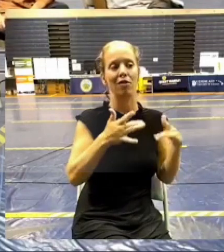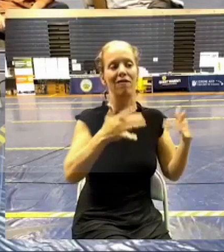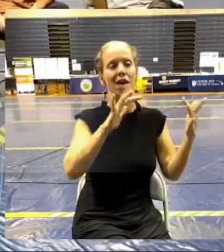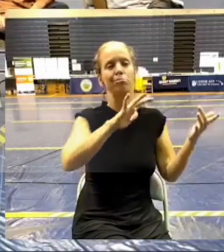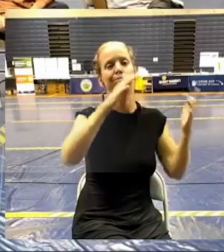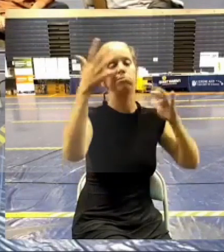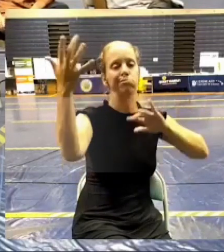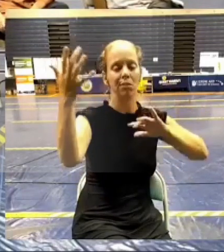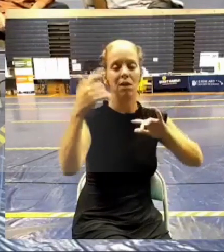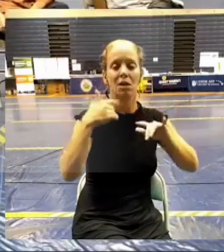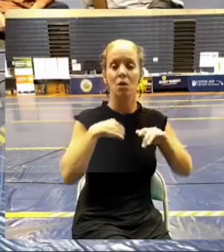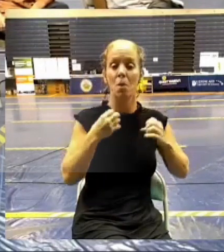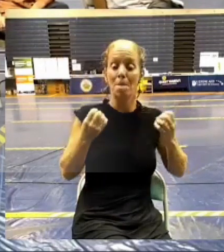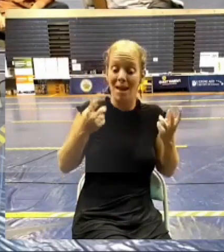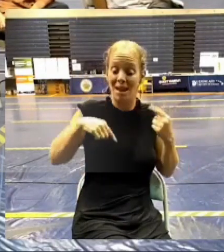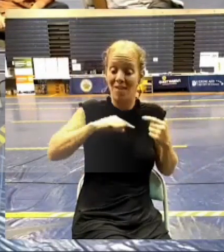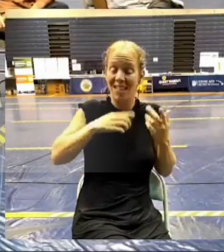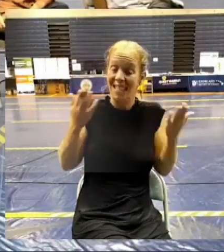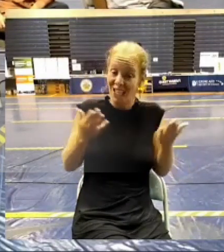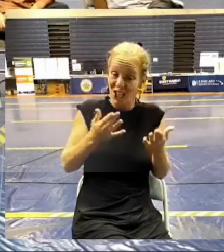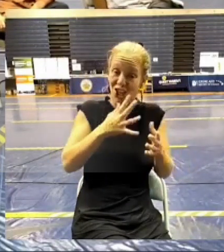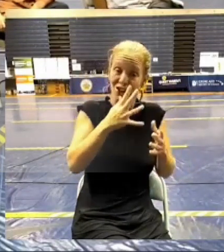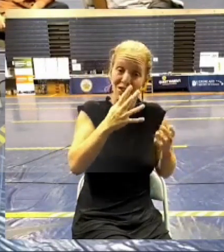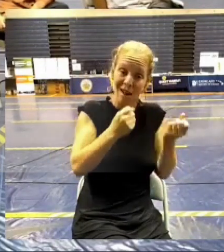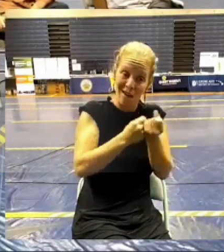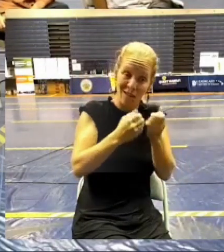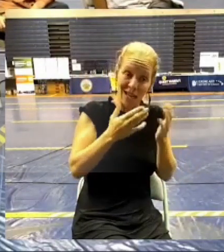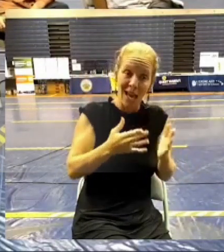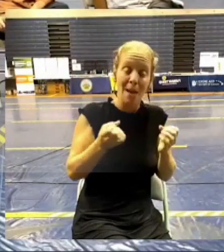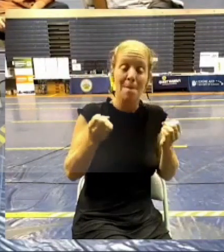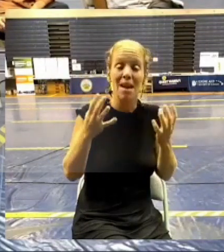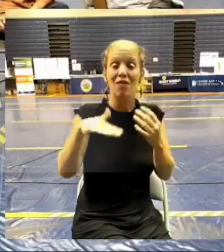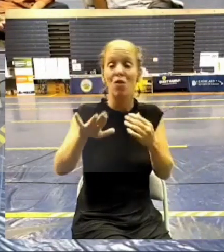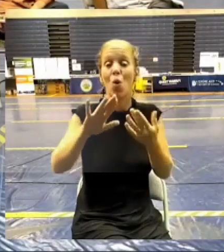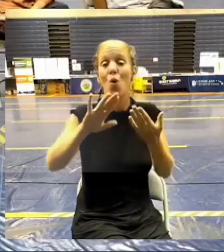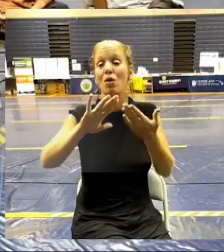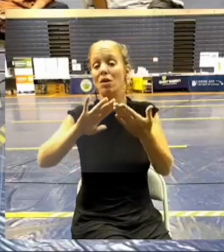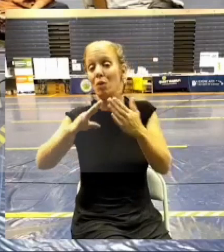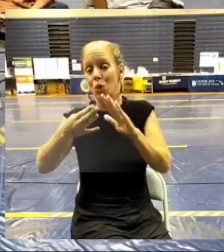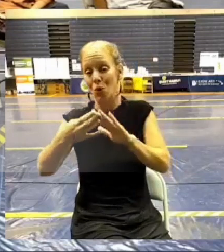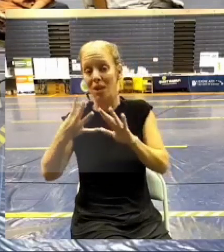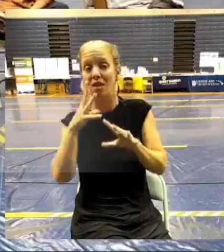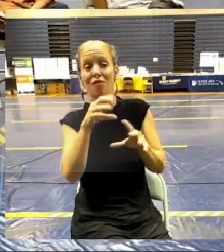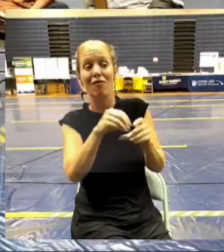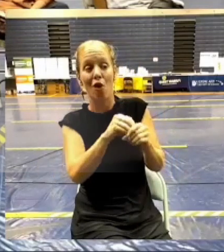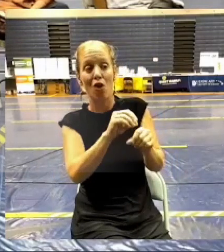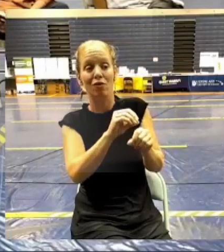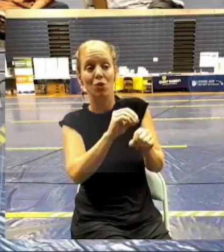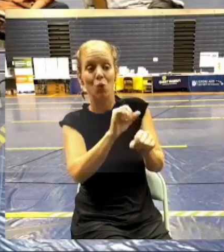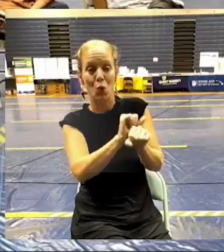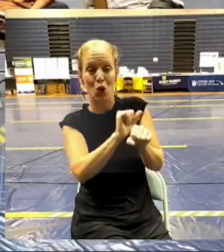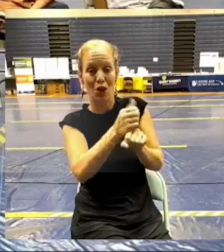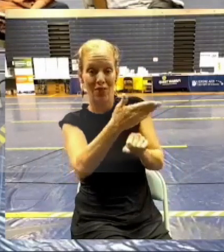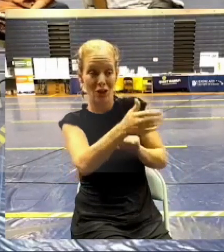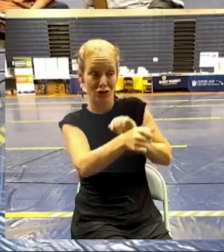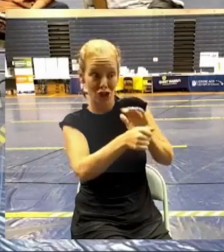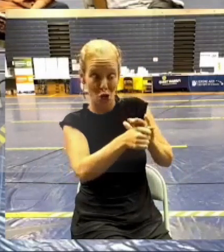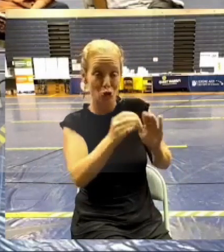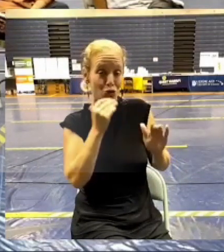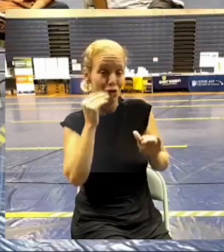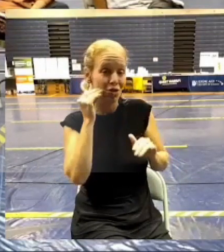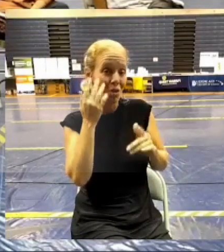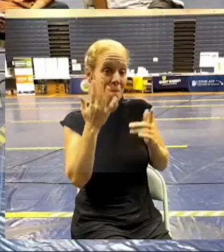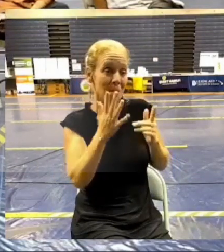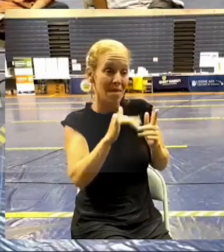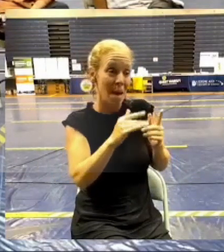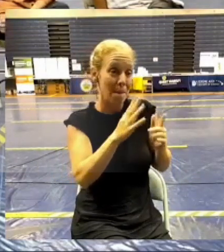many of us are here. And that's why a lot of members of your community stepped up to work in these shelters. So if they're not fulfilling that mission, or if